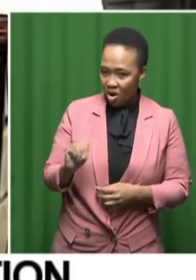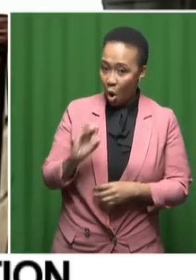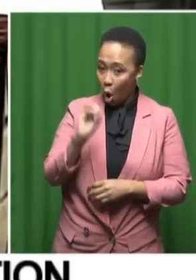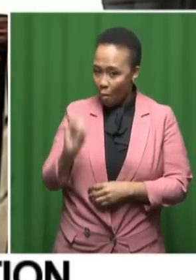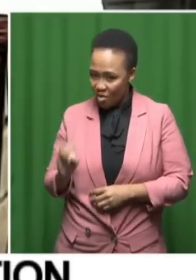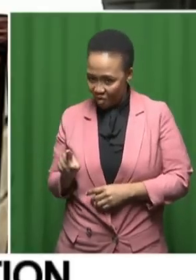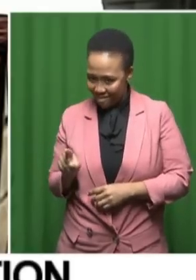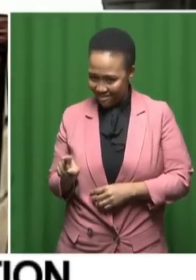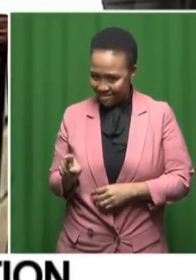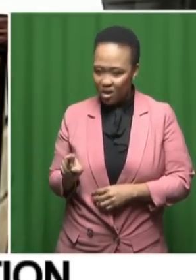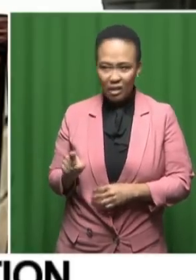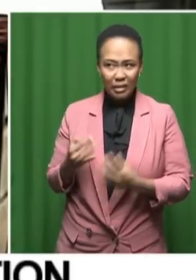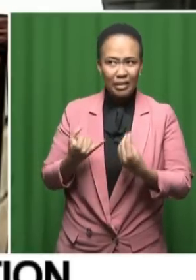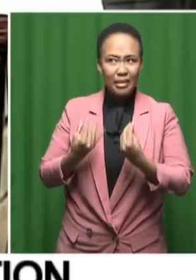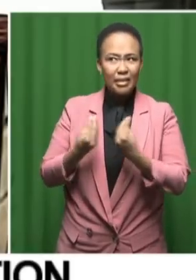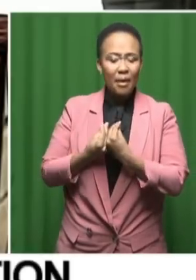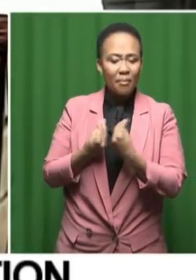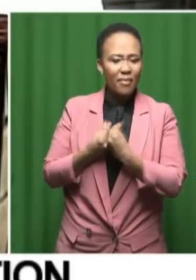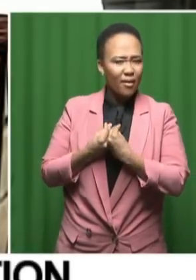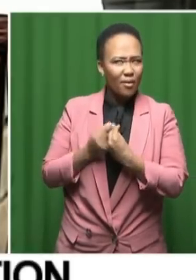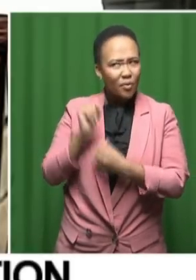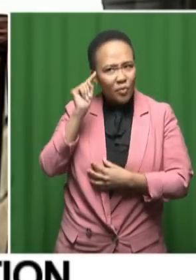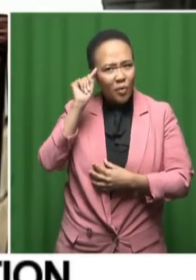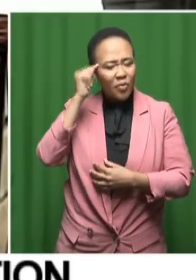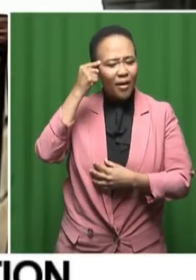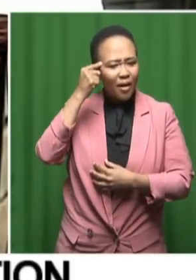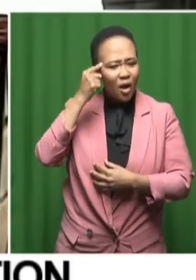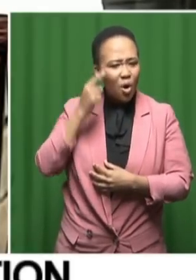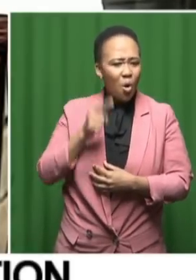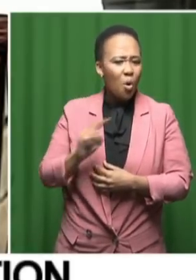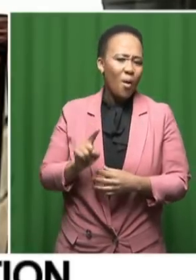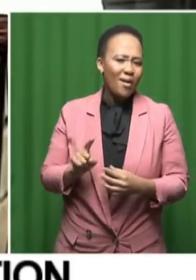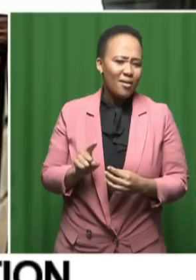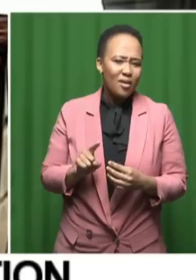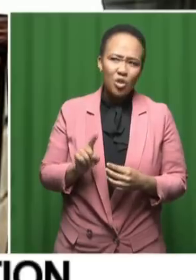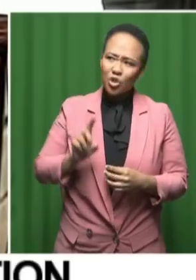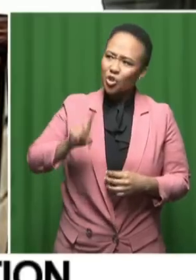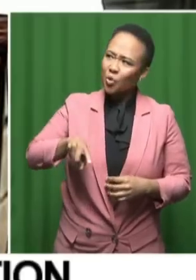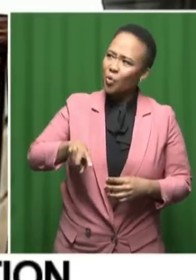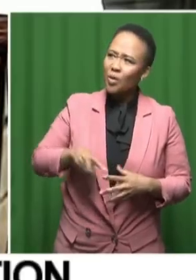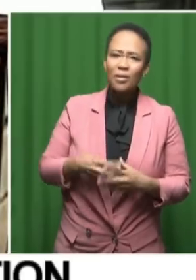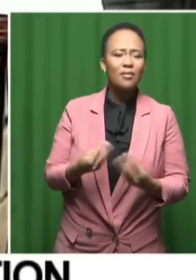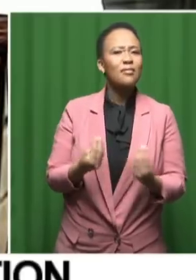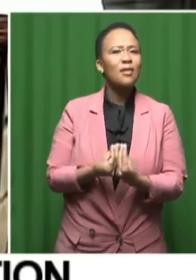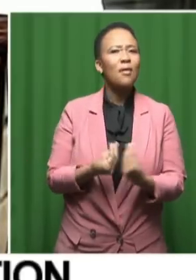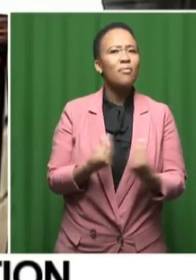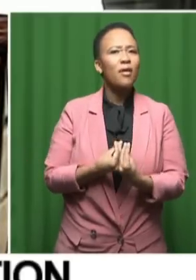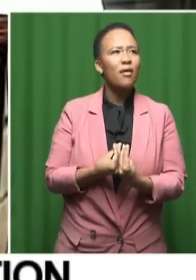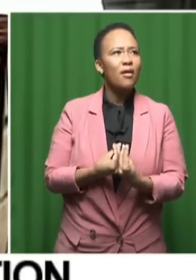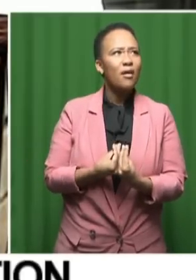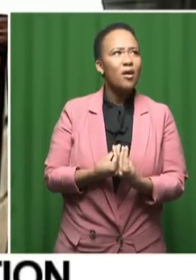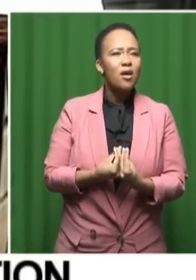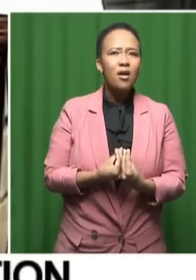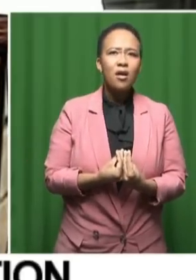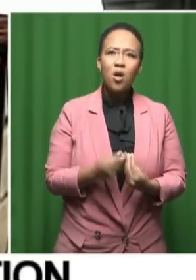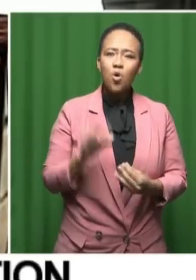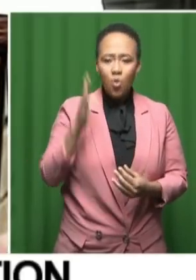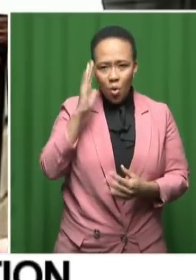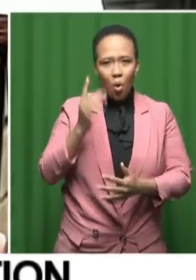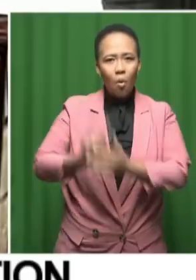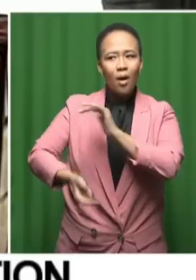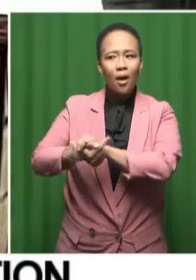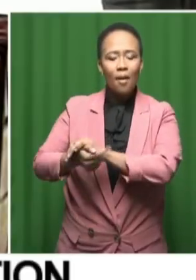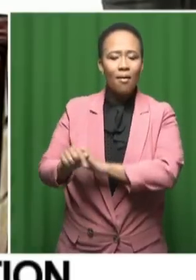and that is what we're thinking, is perfectly, has to happen. It's something we've gone through and China is going through now. And we should